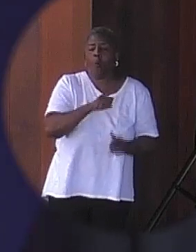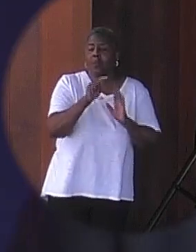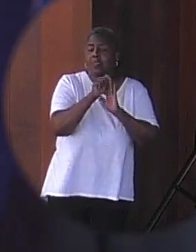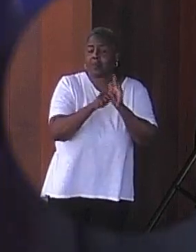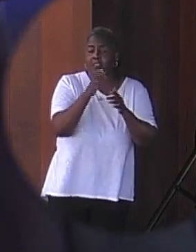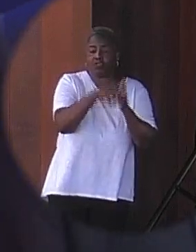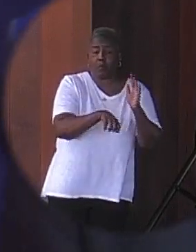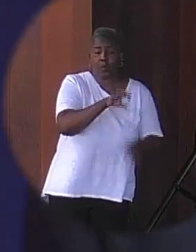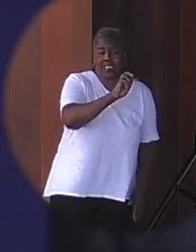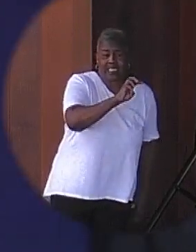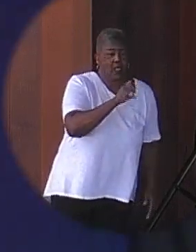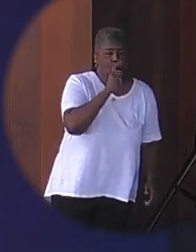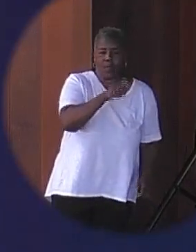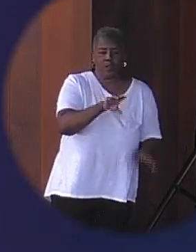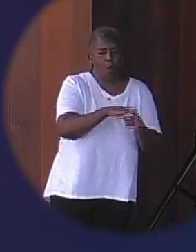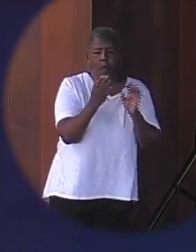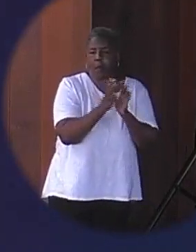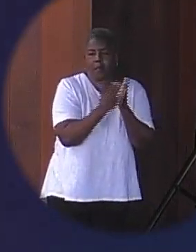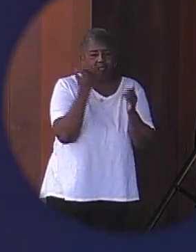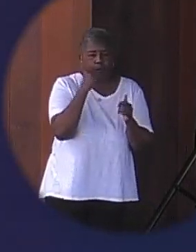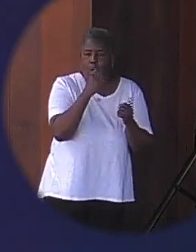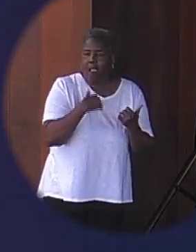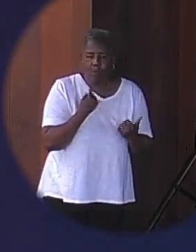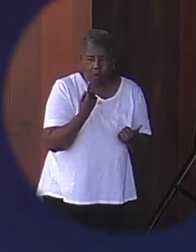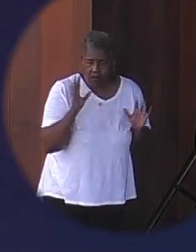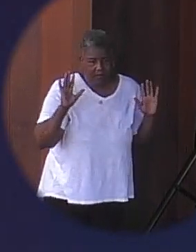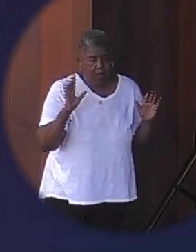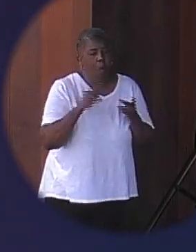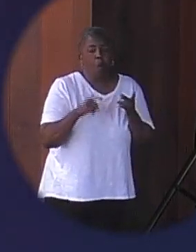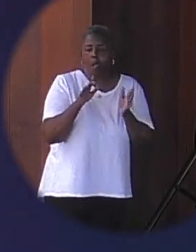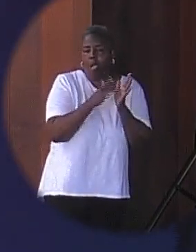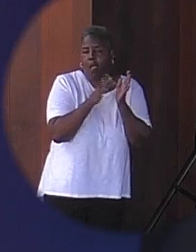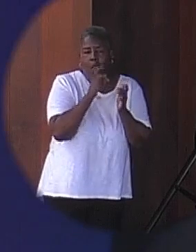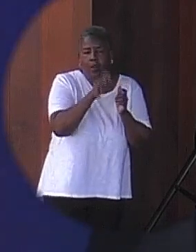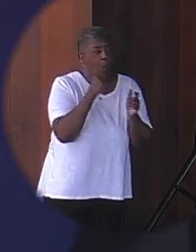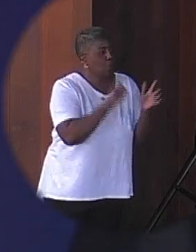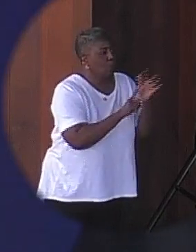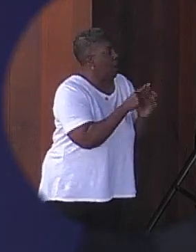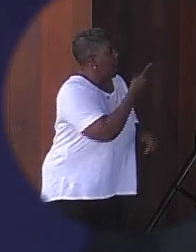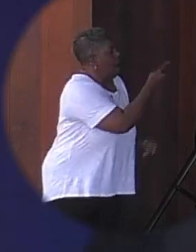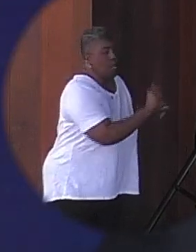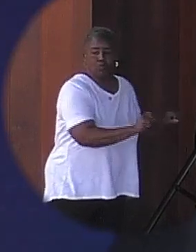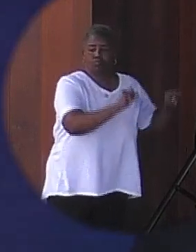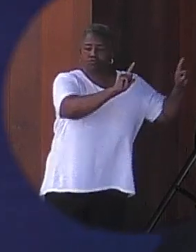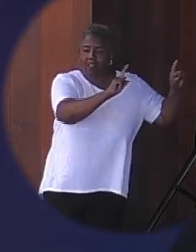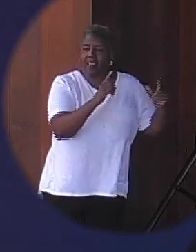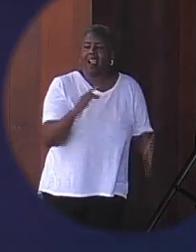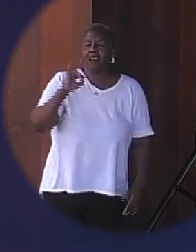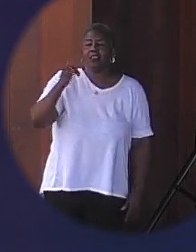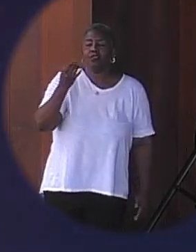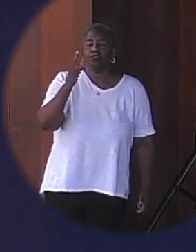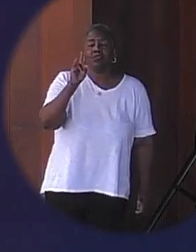6. You need not pull out a Bible if you don't have one or on your device. It'll show up on the screens. Judges